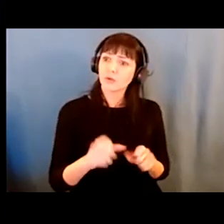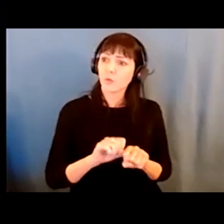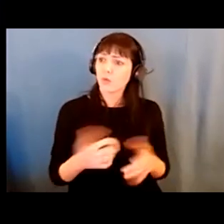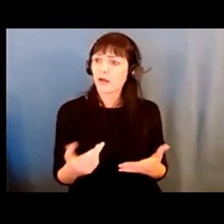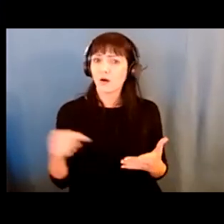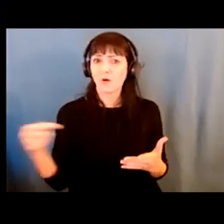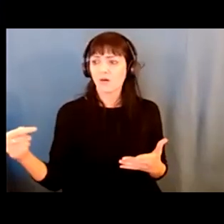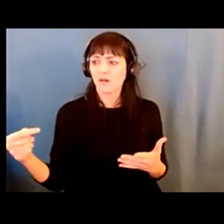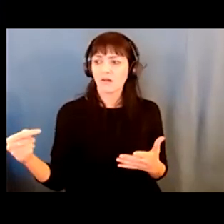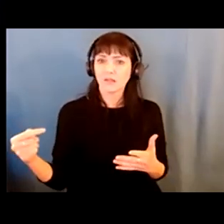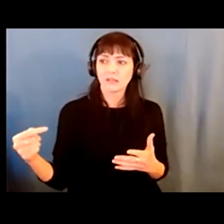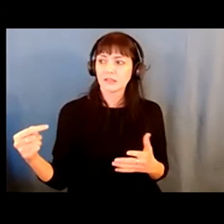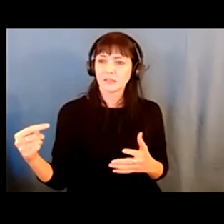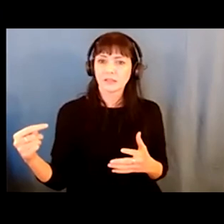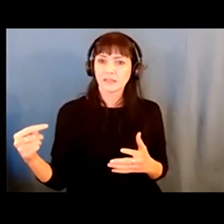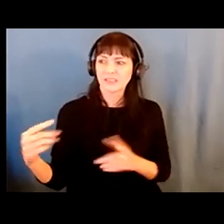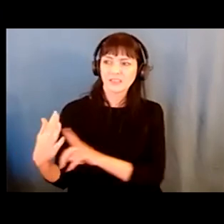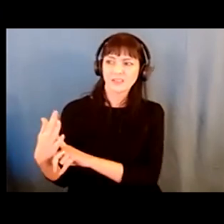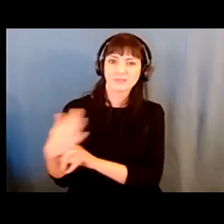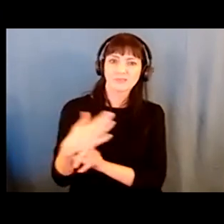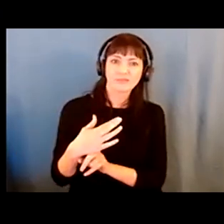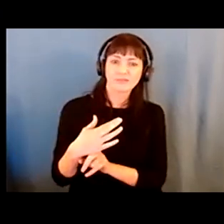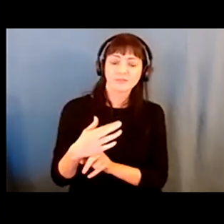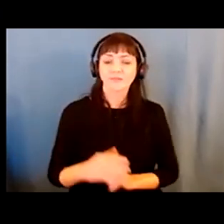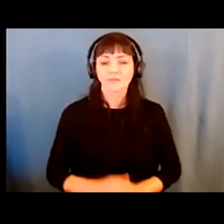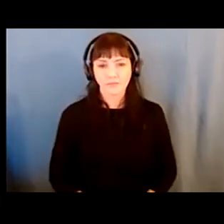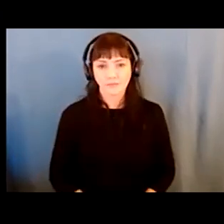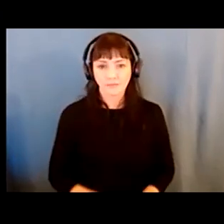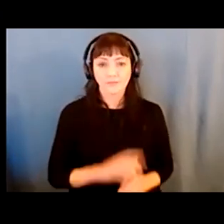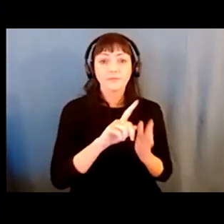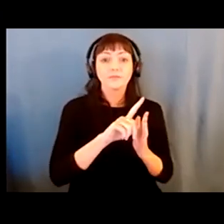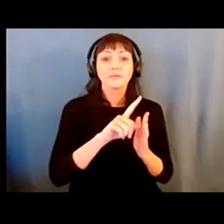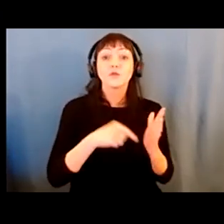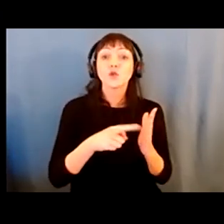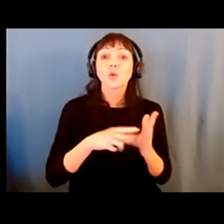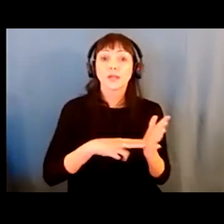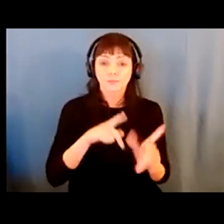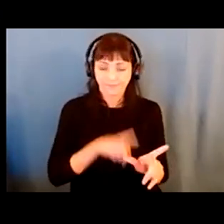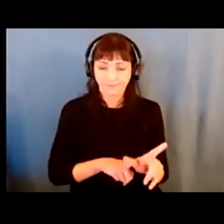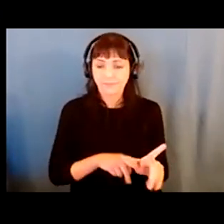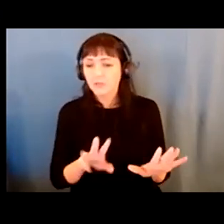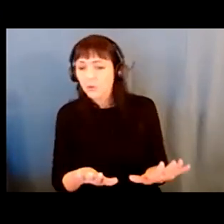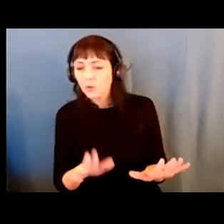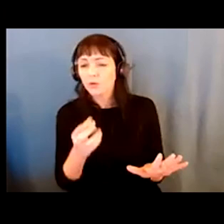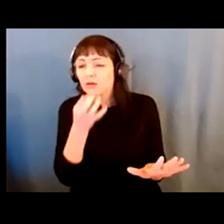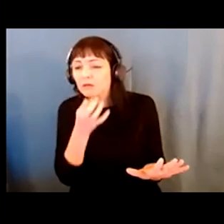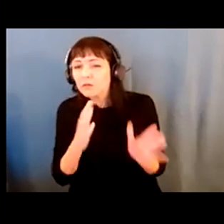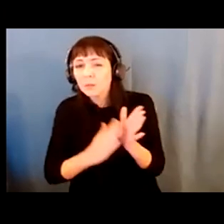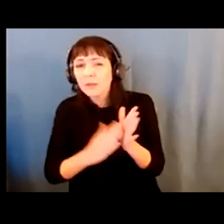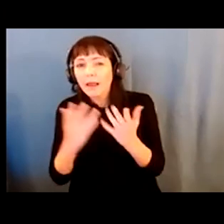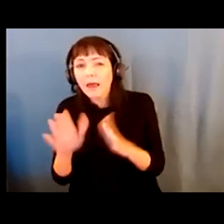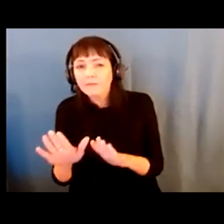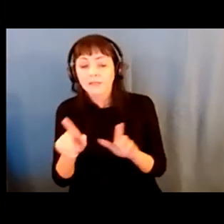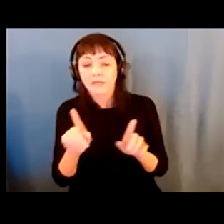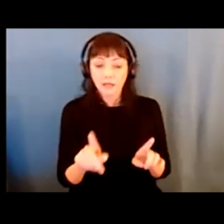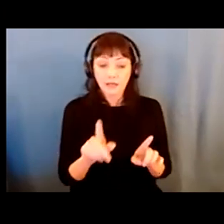I'm conscious we're 4 minutes away from the, probably 3 minutes away from the end. And there's a really interesting question from a sort of